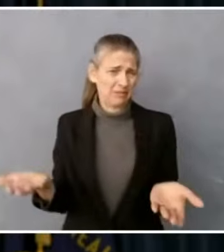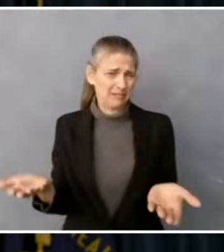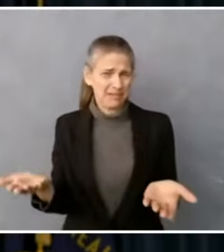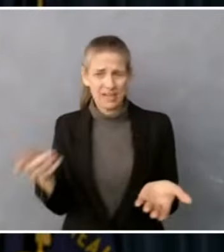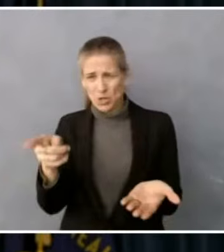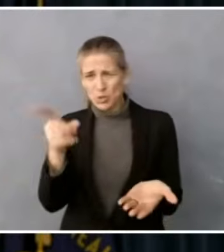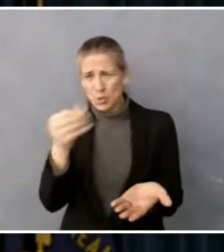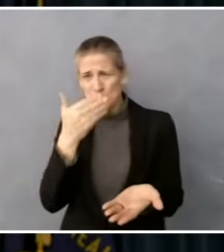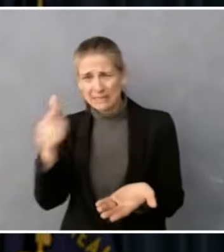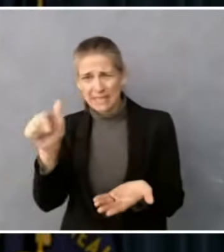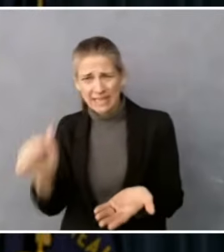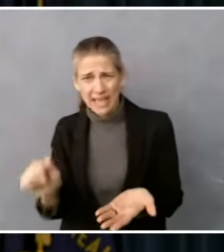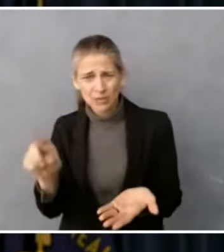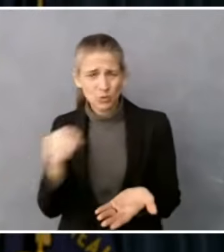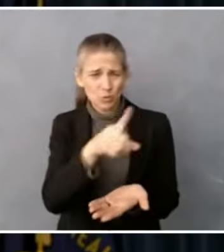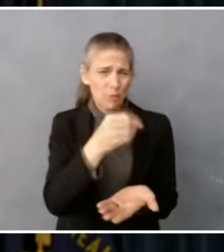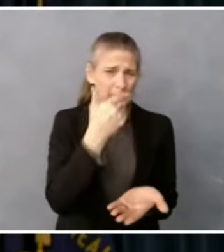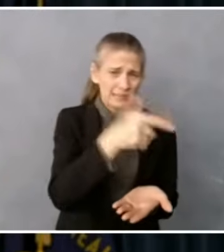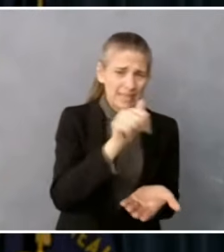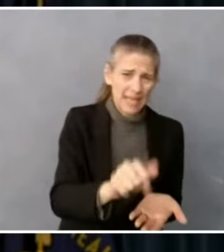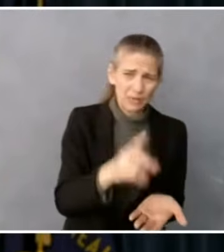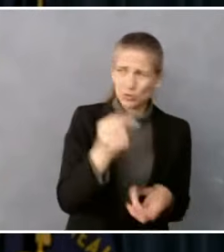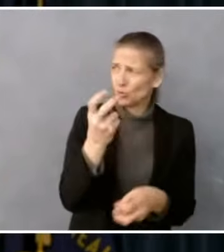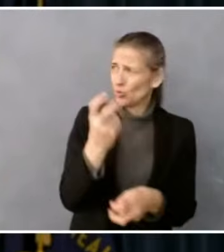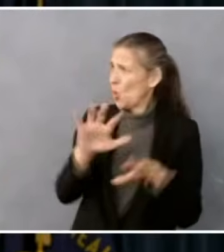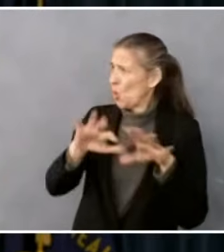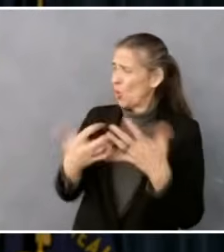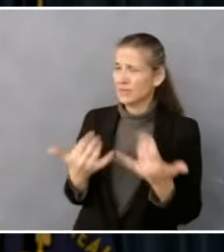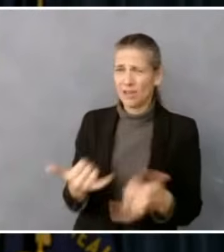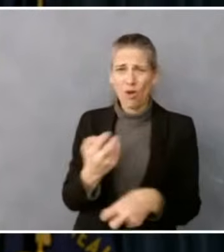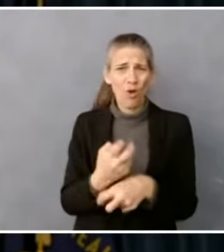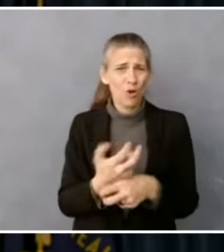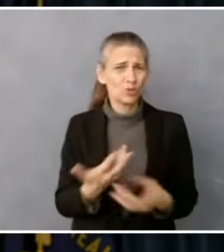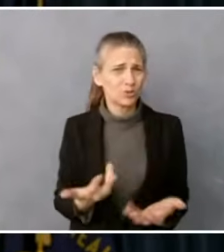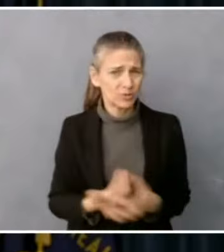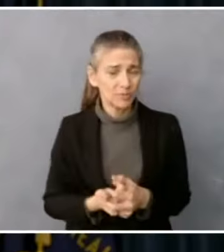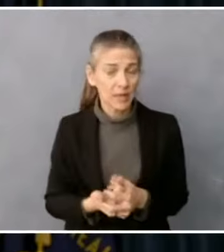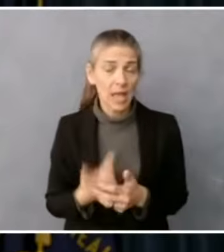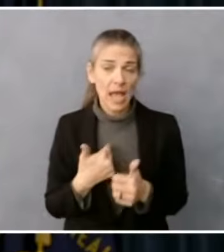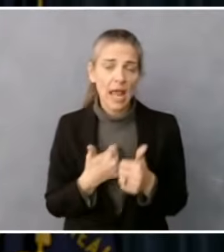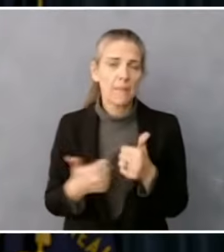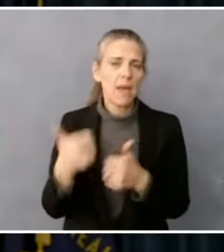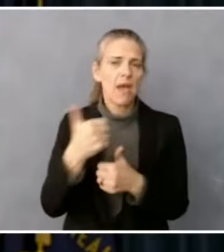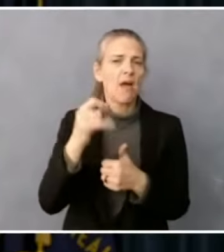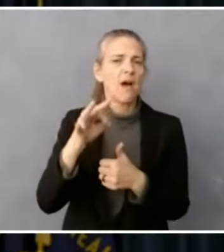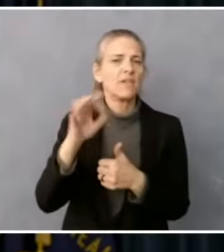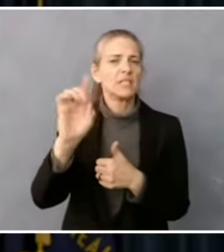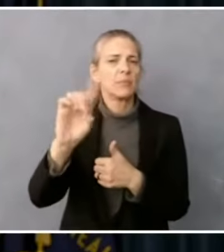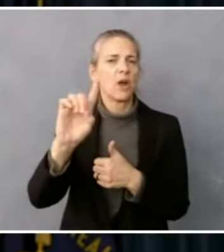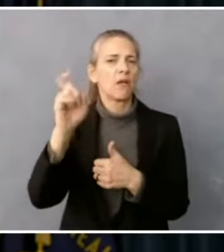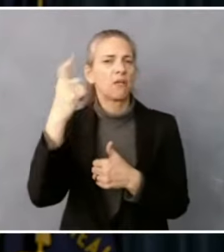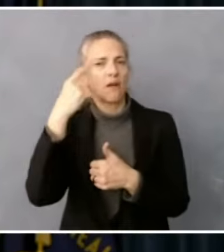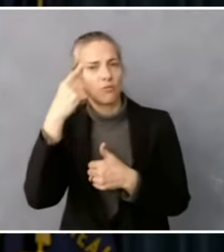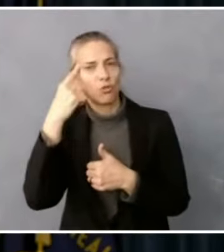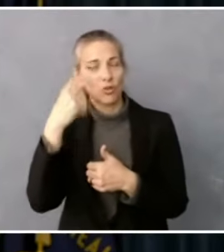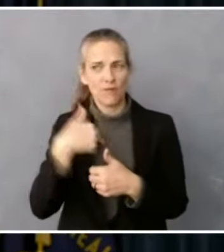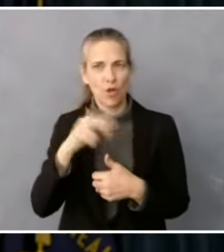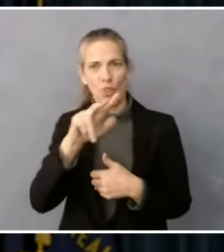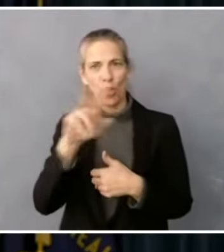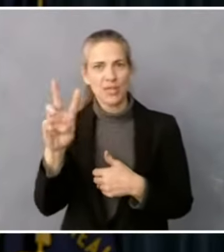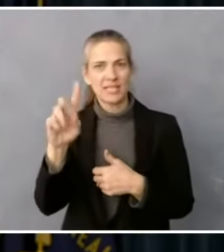best they can in a difficult world. I'm also head of the Democratic Governors Association, so I have 36 governors races to try to